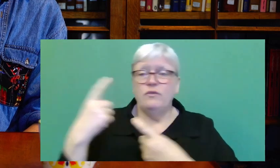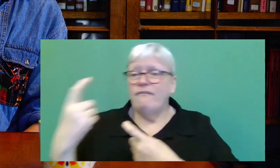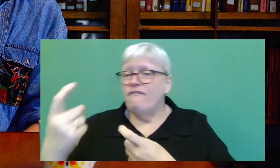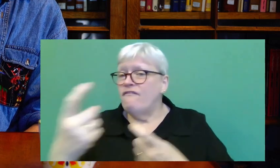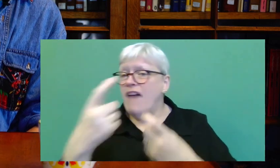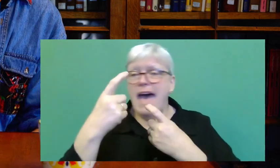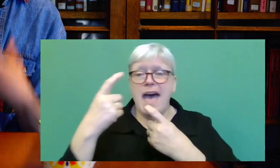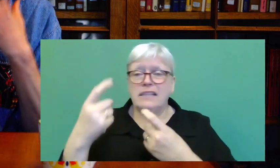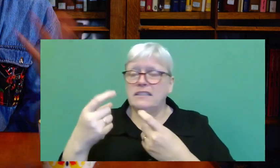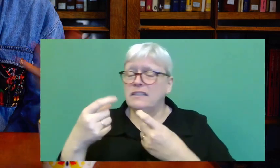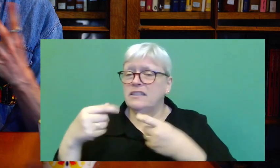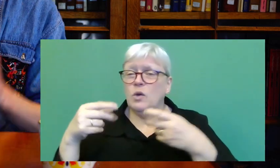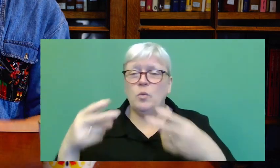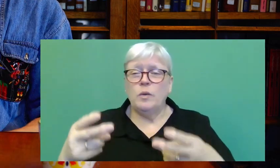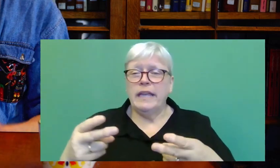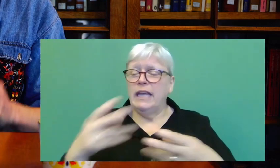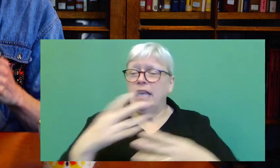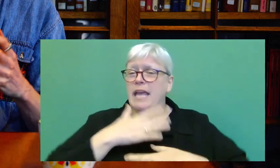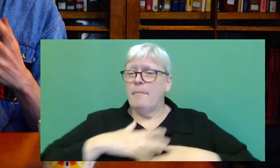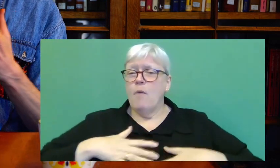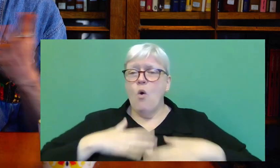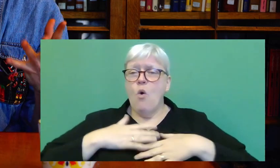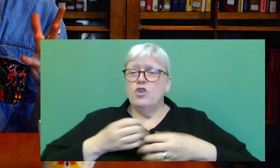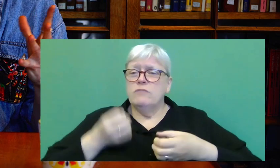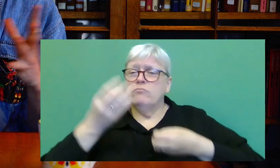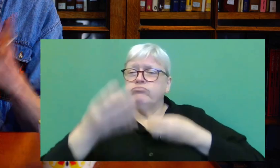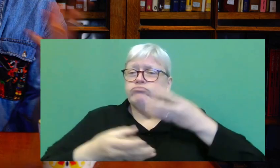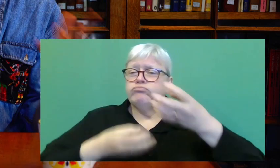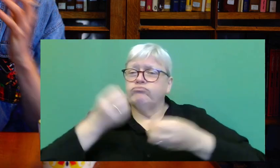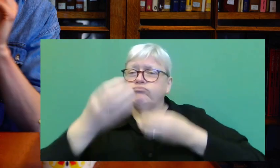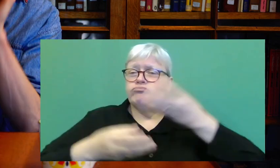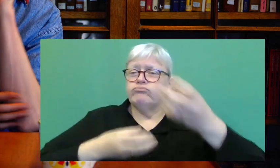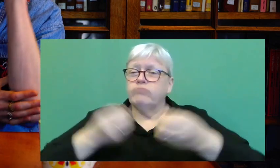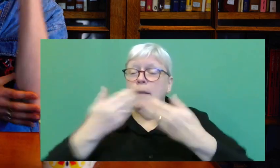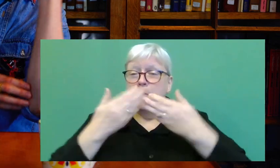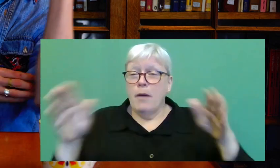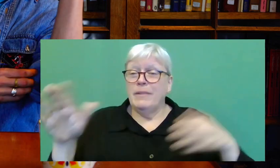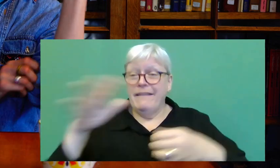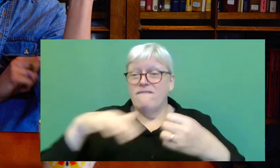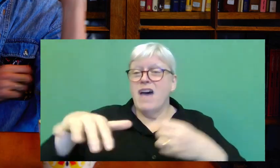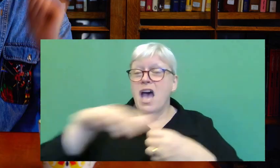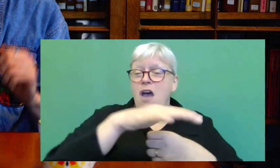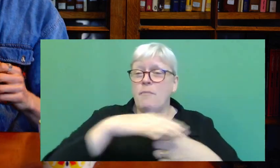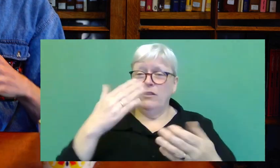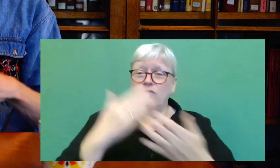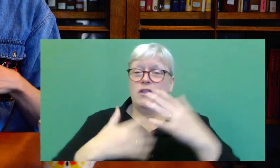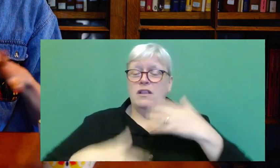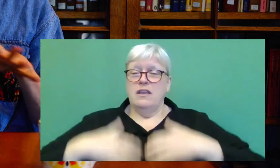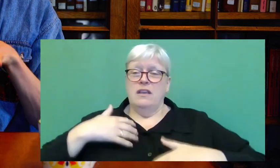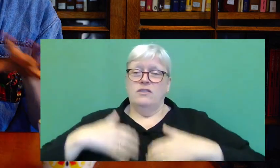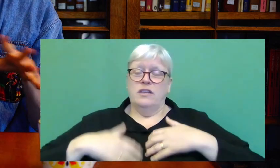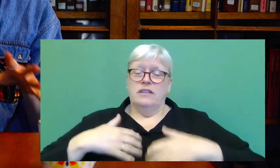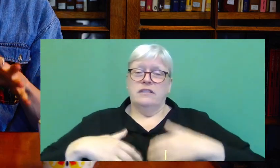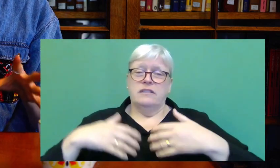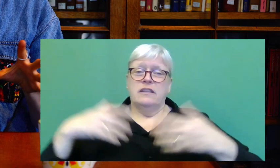in a public environment. And that's what was really interesting about that trope of going fishing to me from that perspective, is like all of a sudden